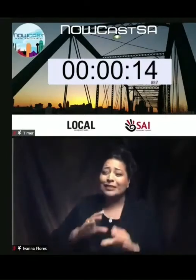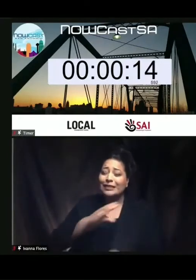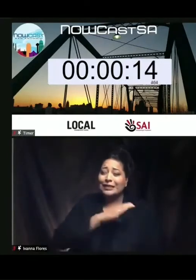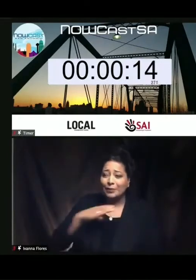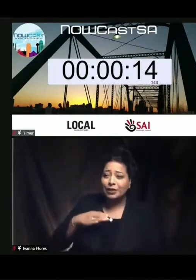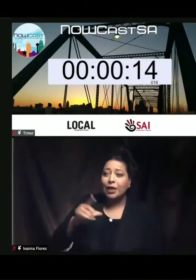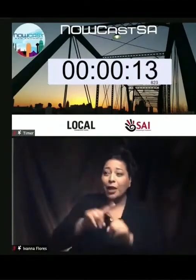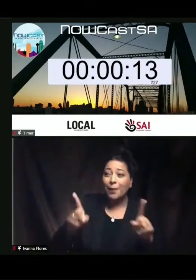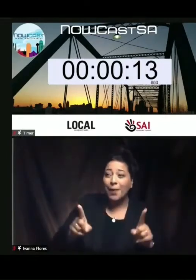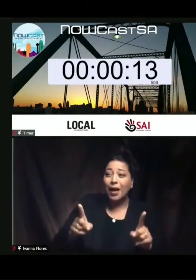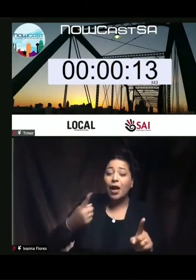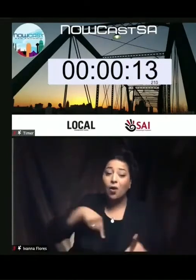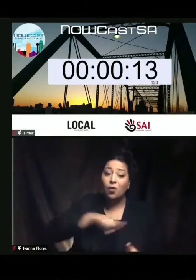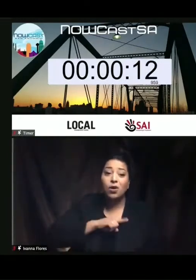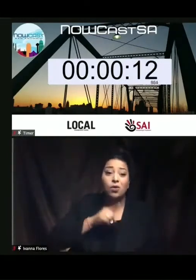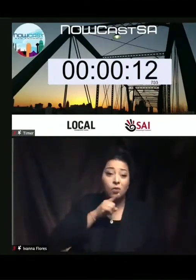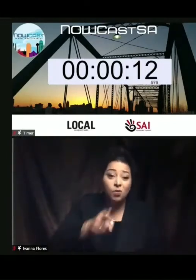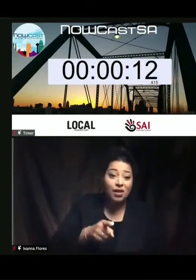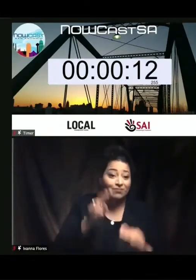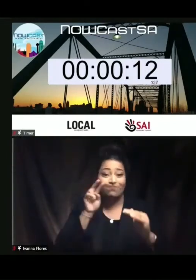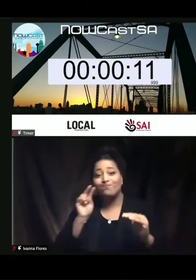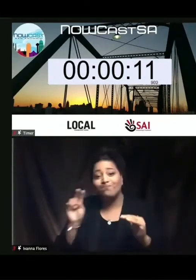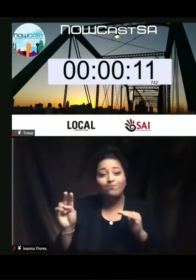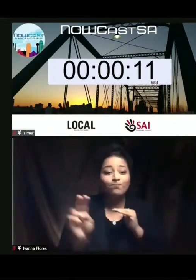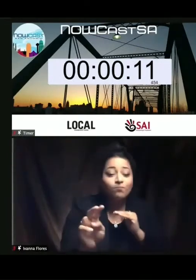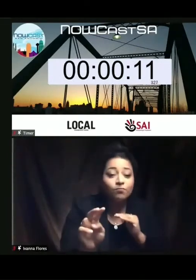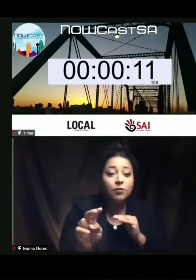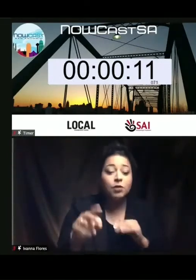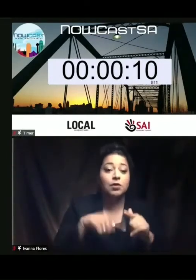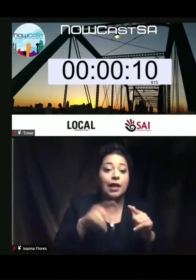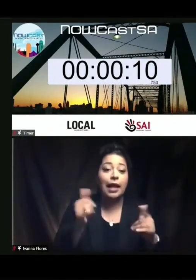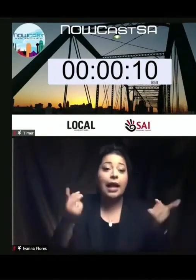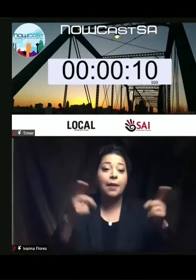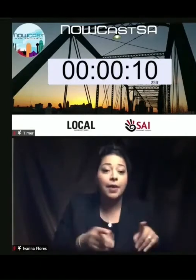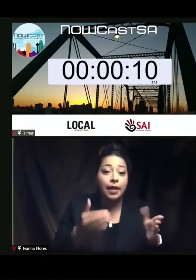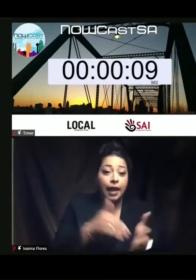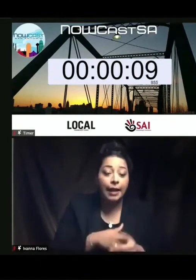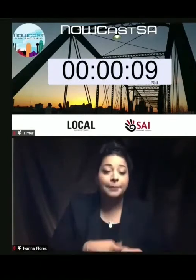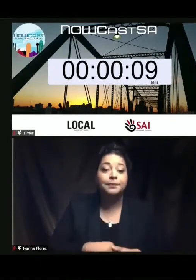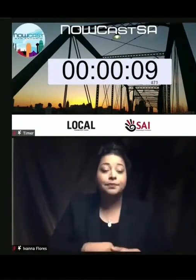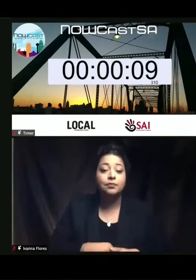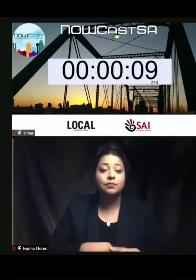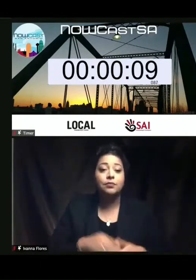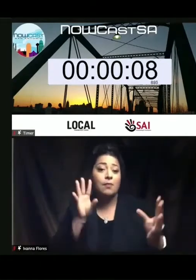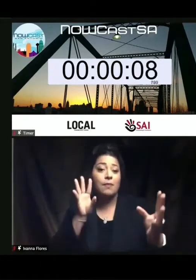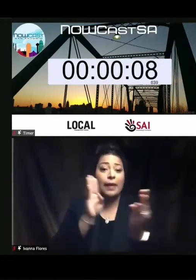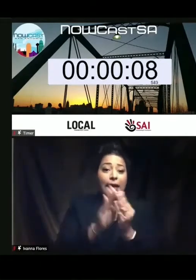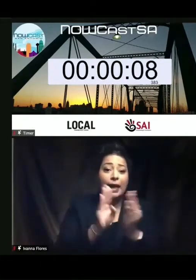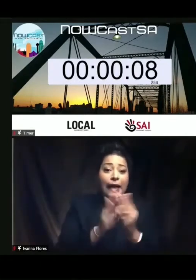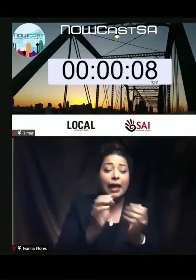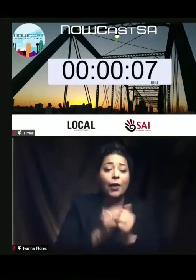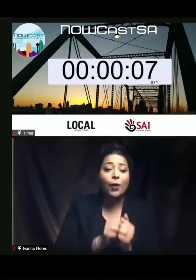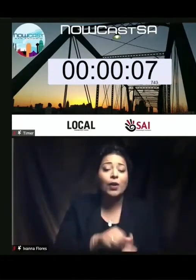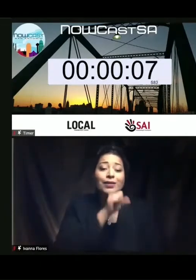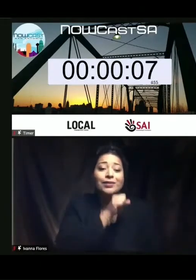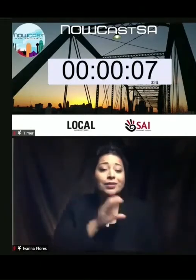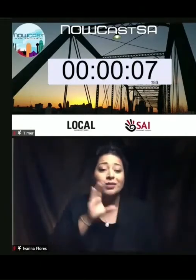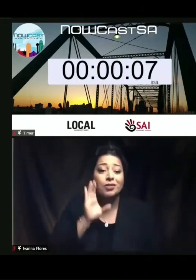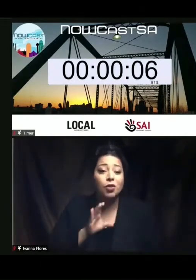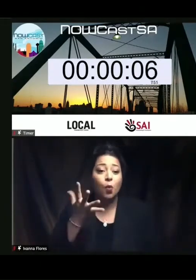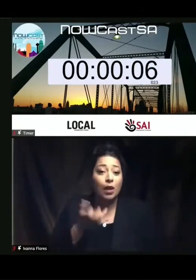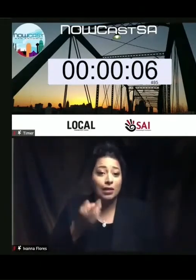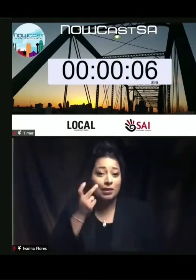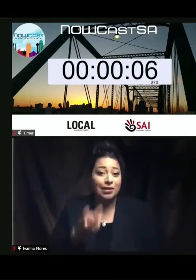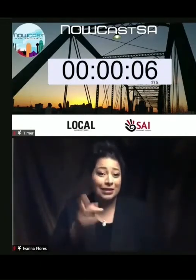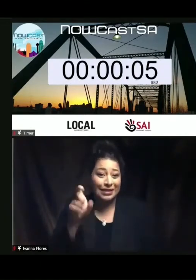is what we always look forward to. Meeting with the commission for our seniors, we spoke to the things that they needed to see, which